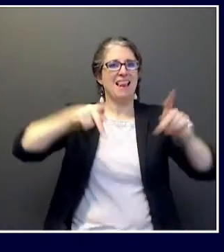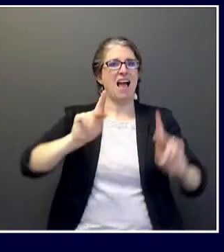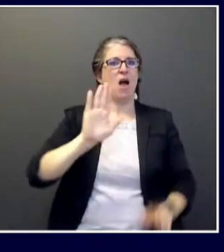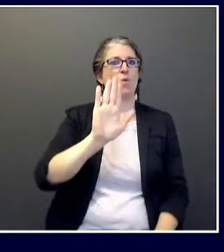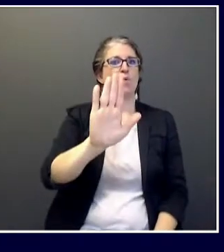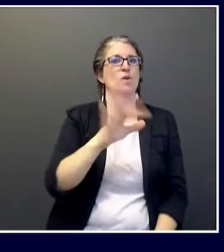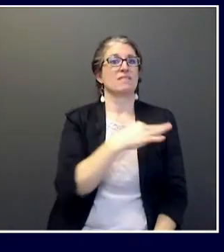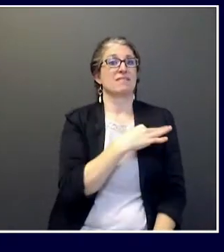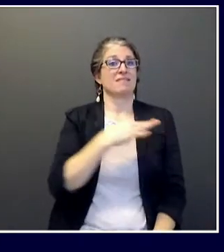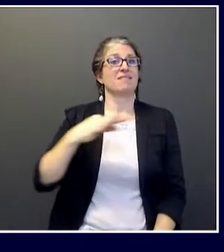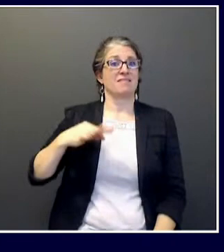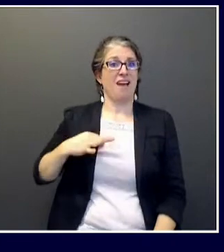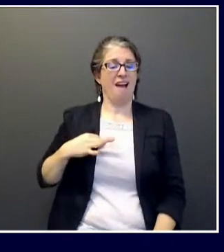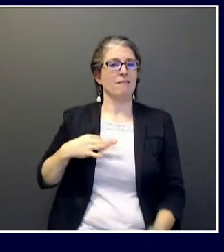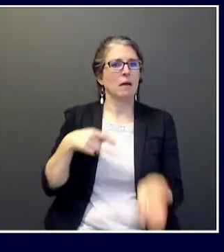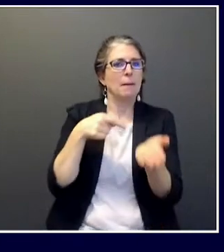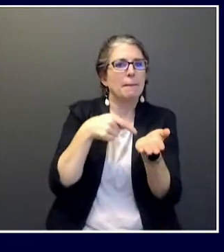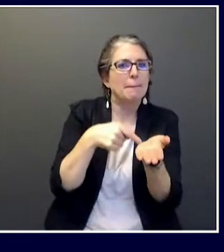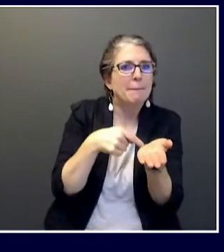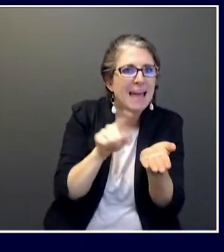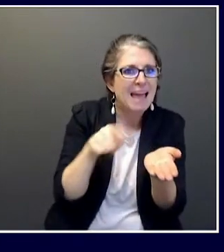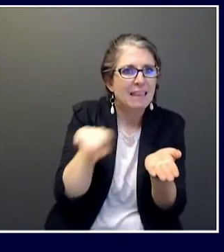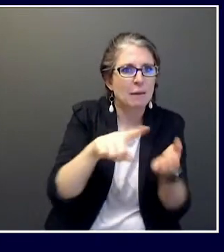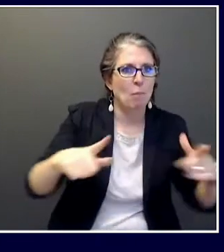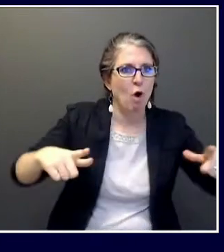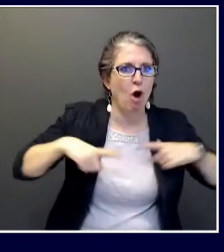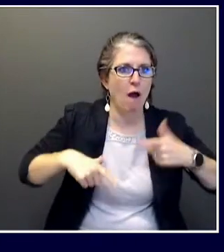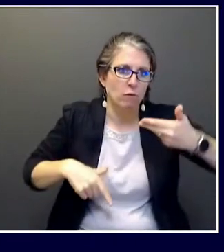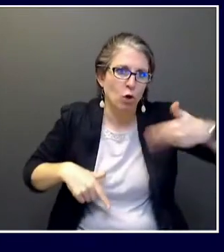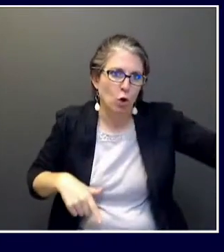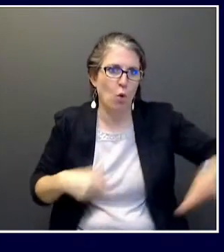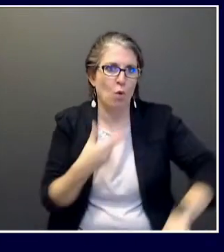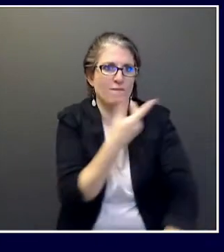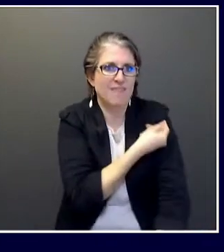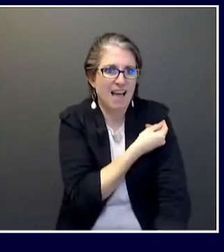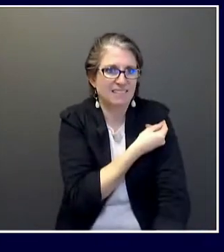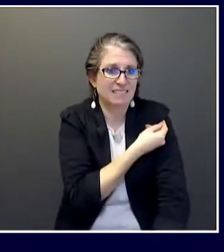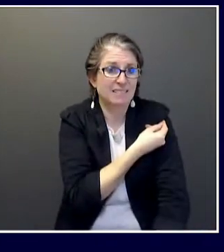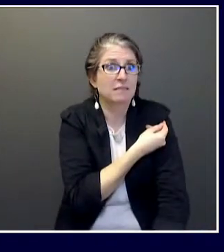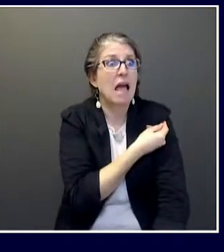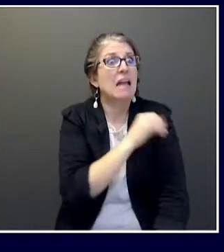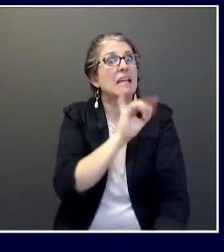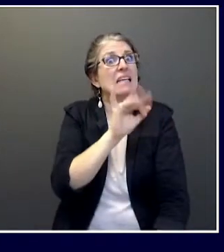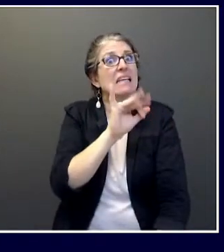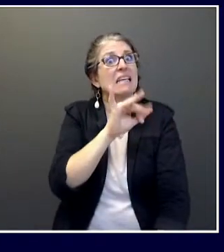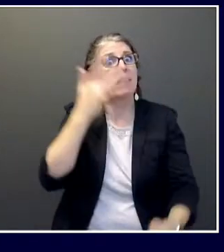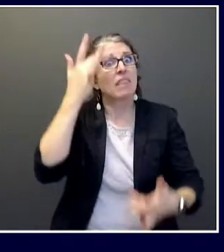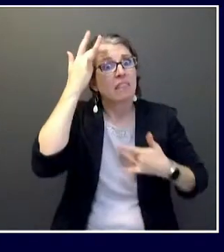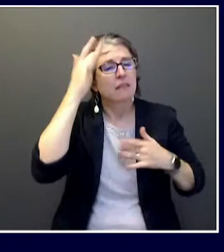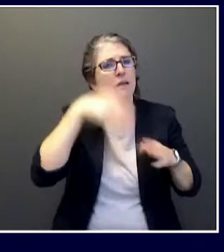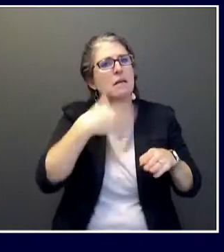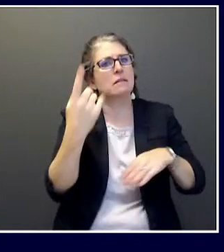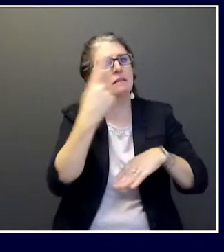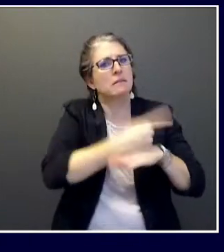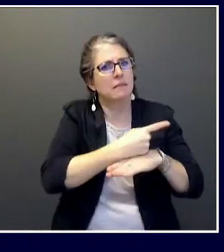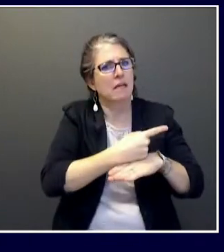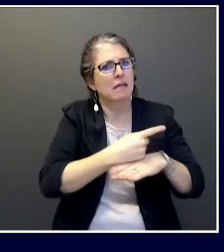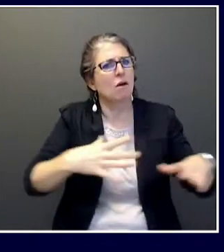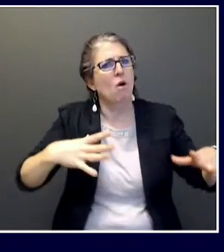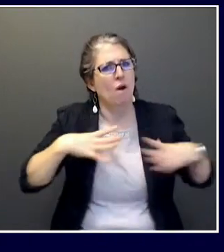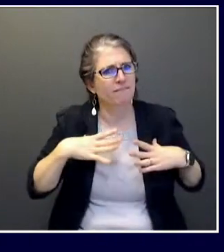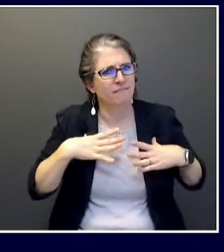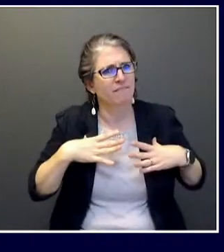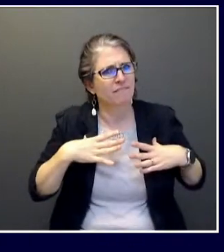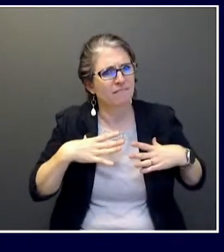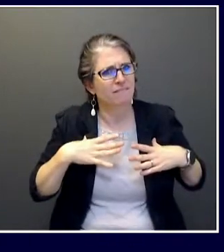the opportunity to get to the clinic, and if they need to recover. In addition, we've been encouraging employers to